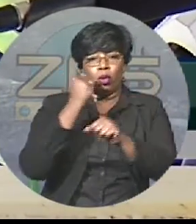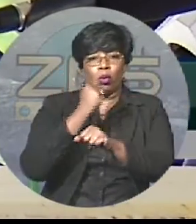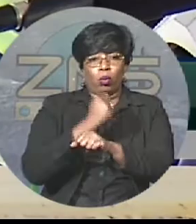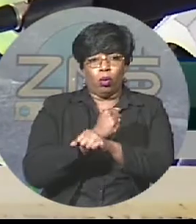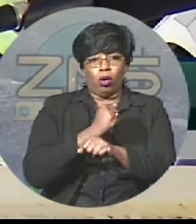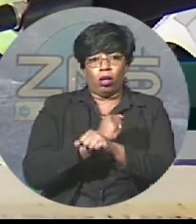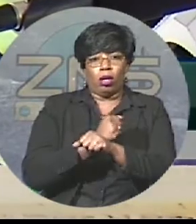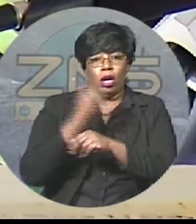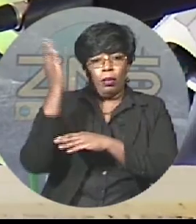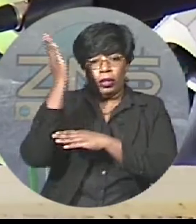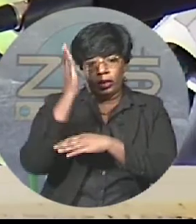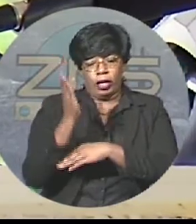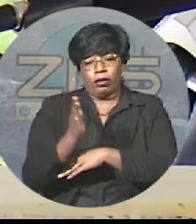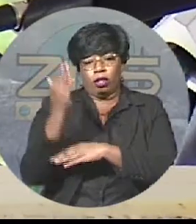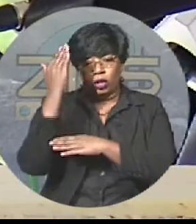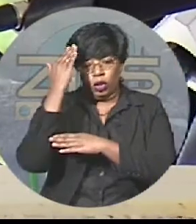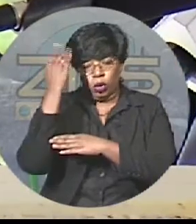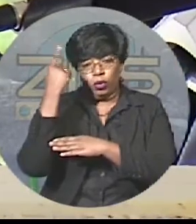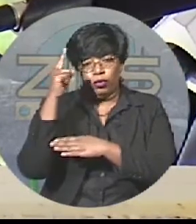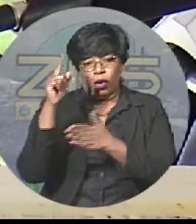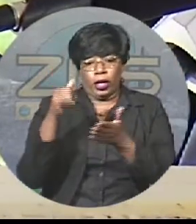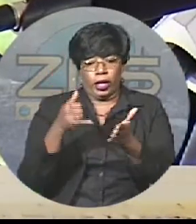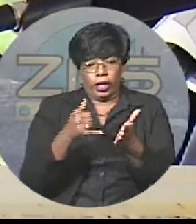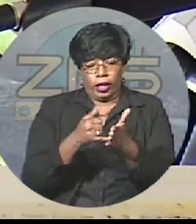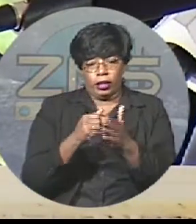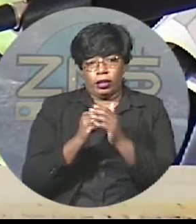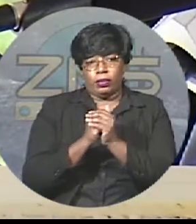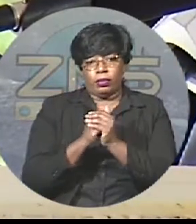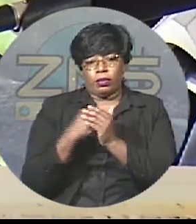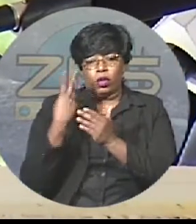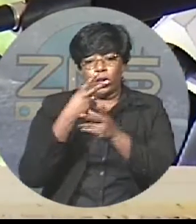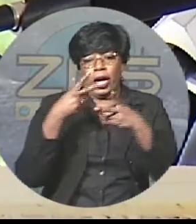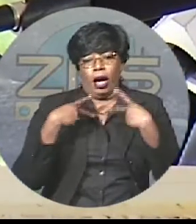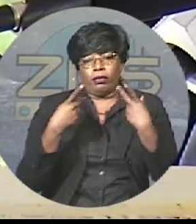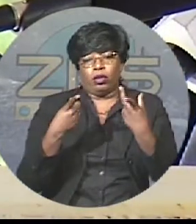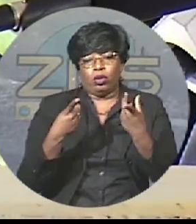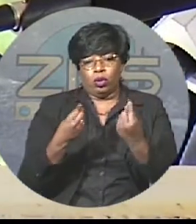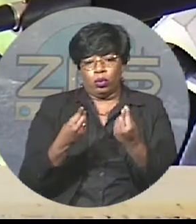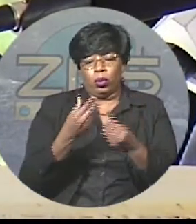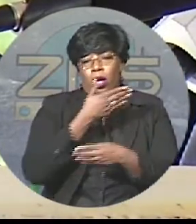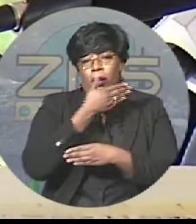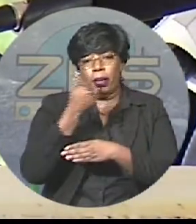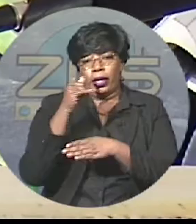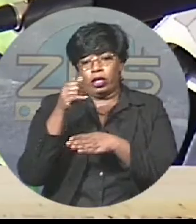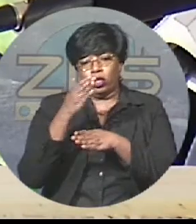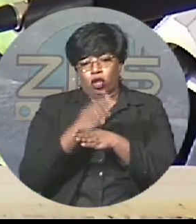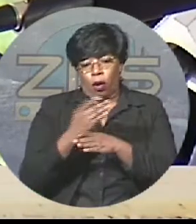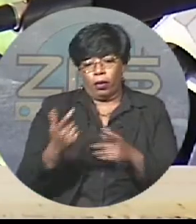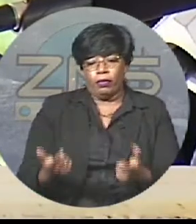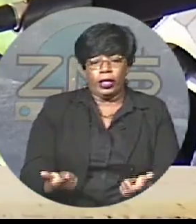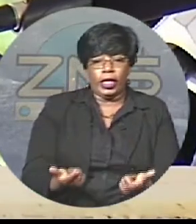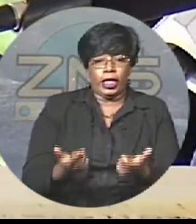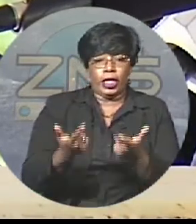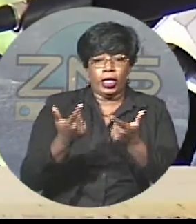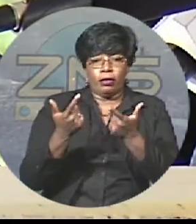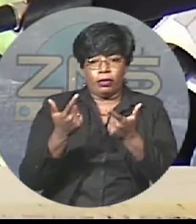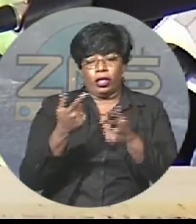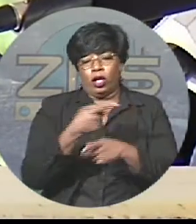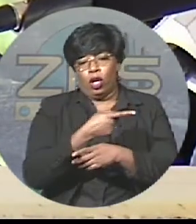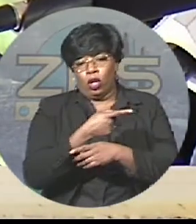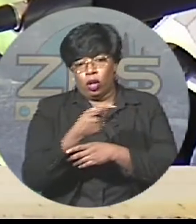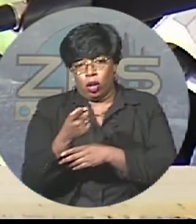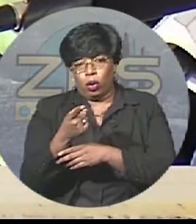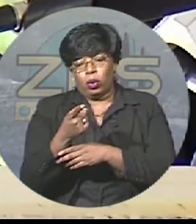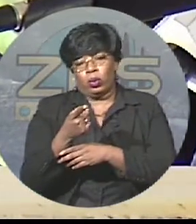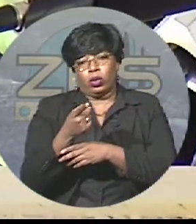never recognized for it. And we have to do a better job of lifting up these people and lifting up